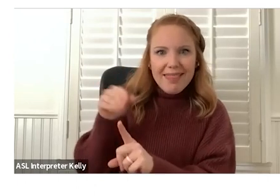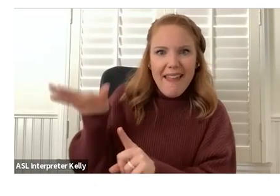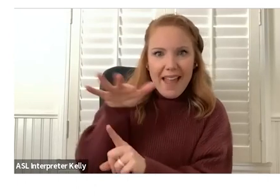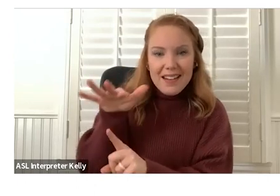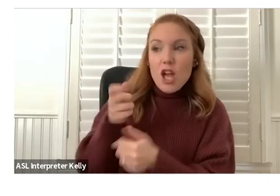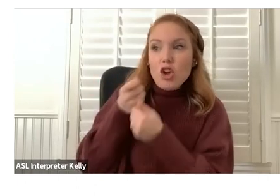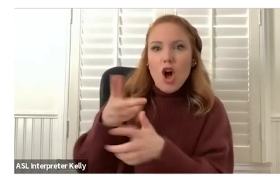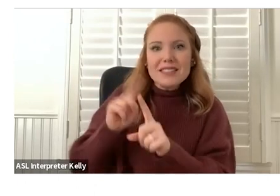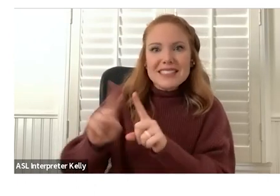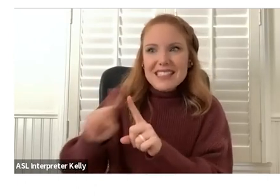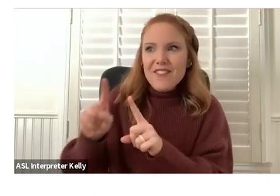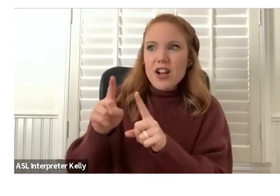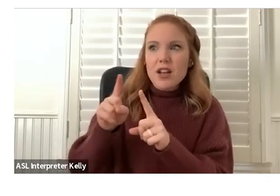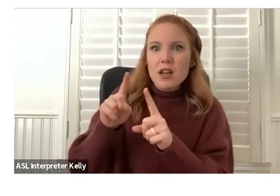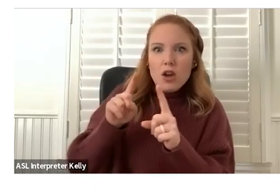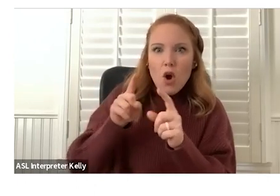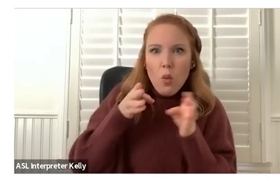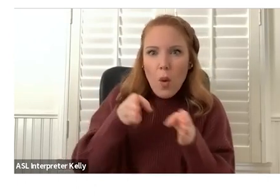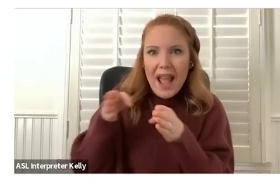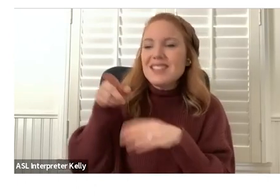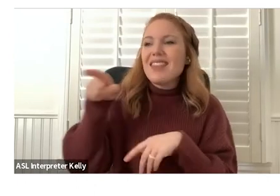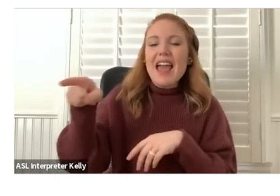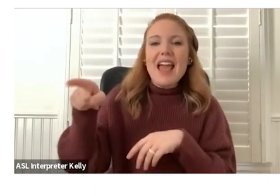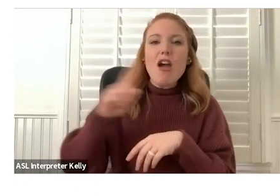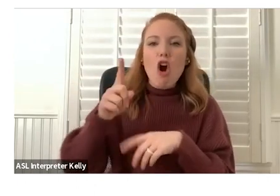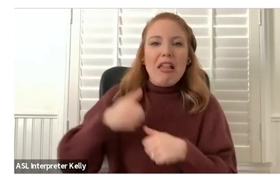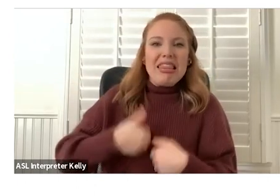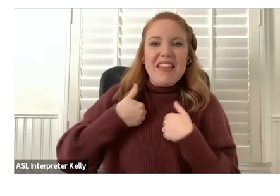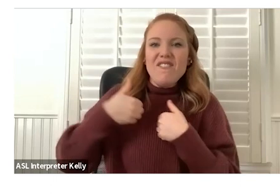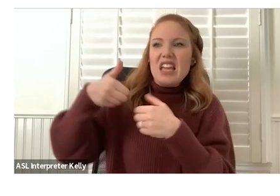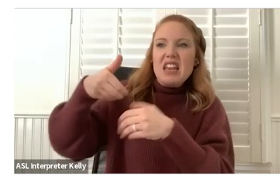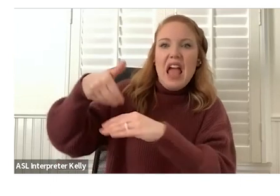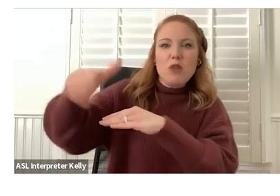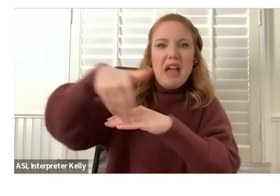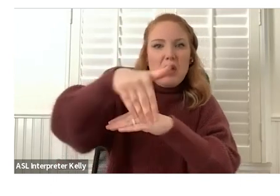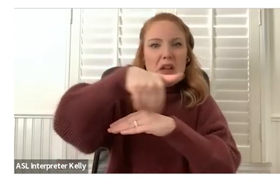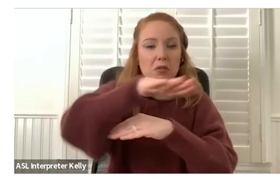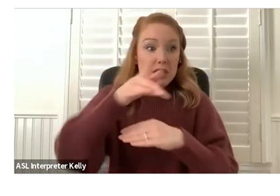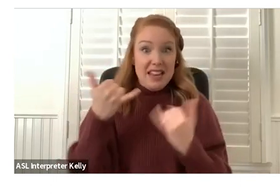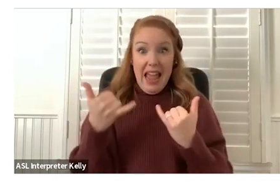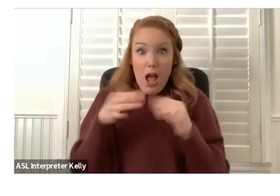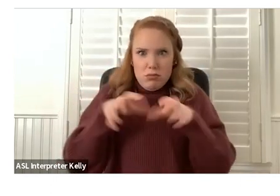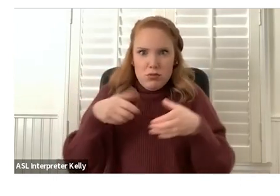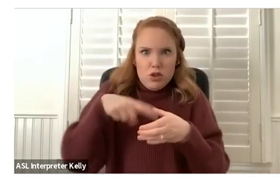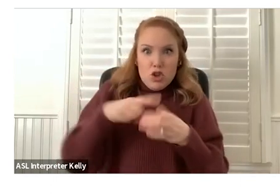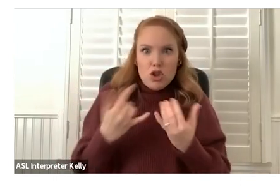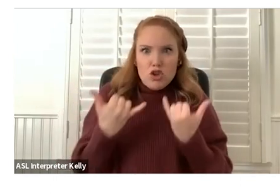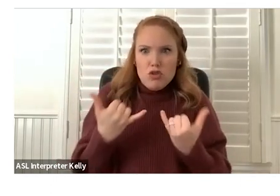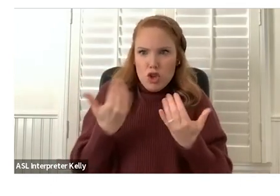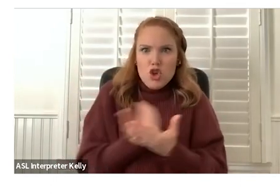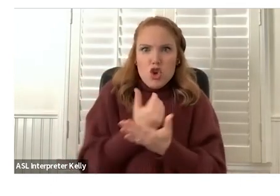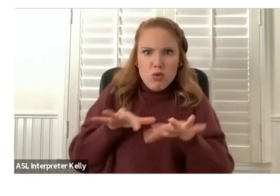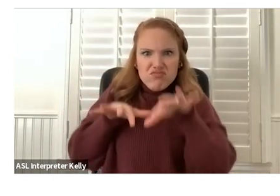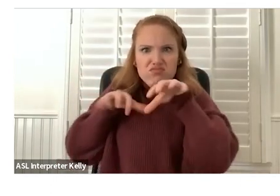capital from the colonies to London, to Paris, to Washington, to what have you. So this